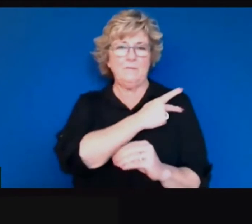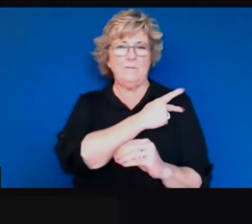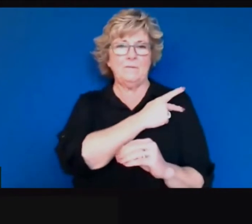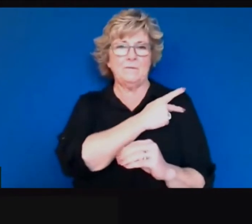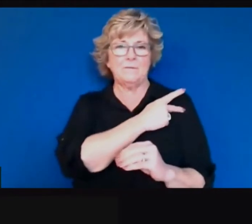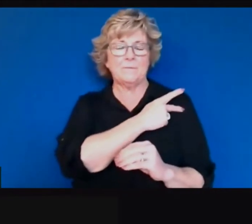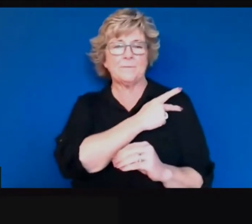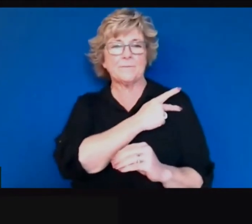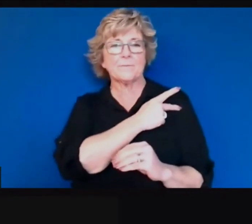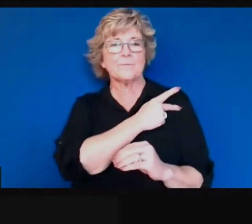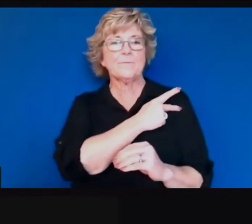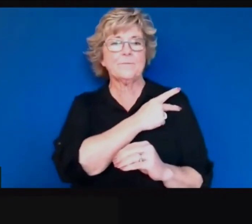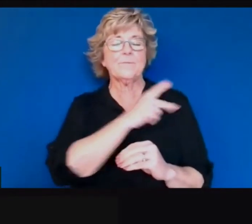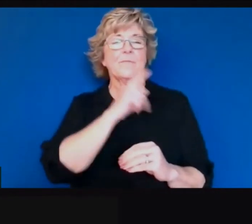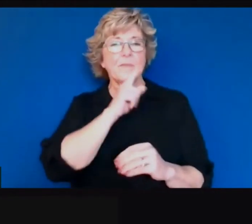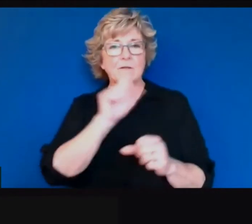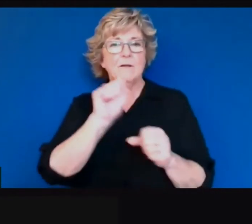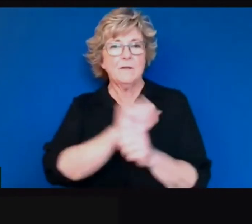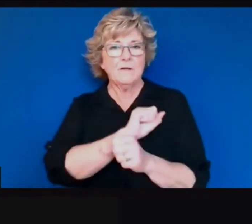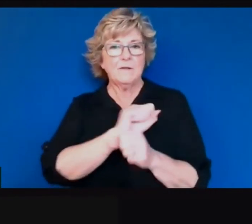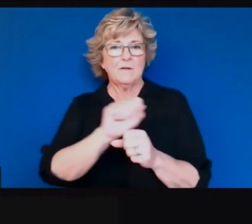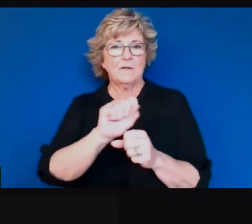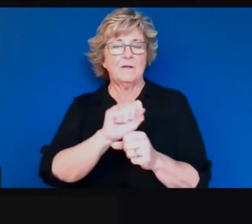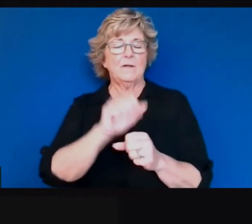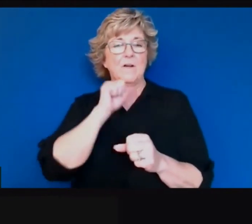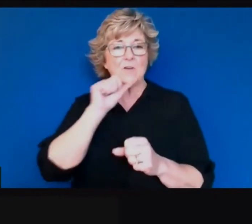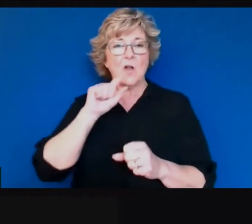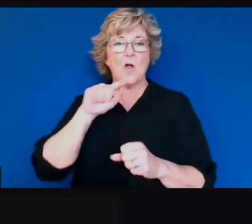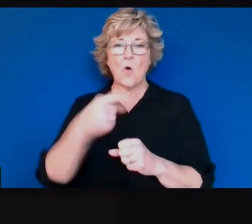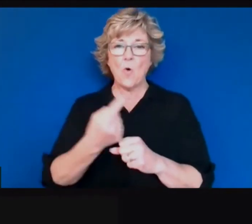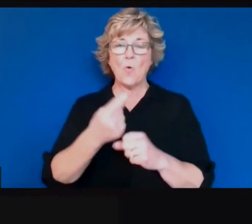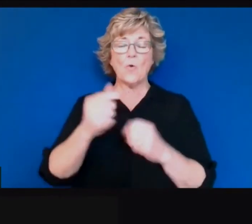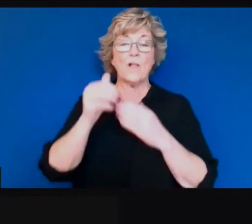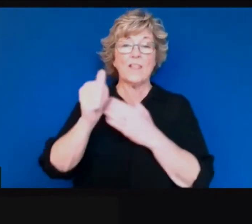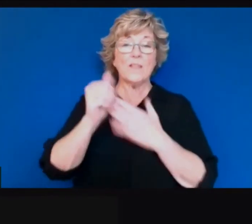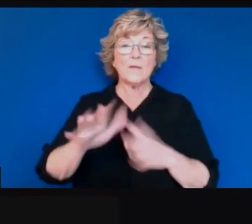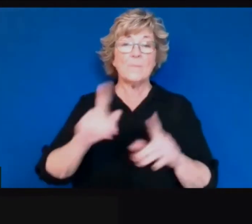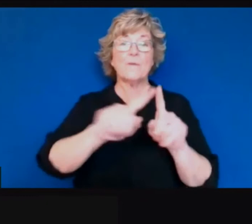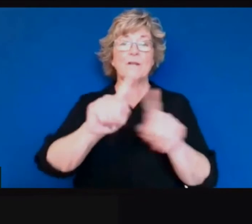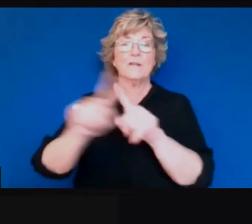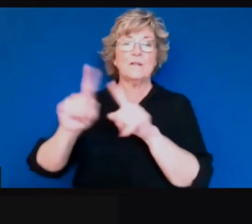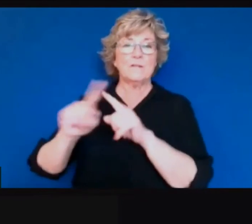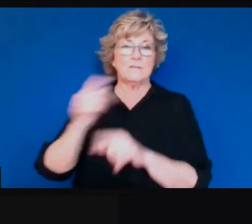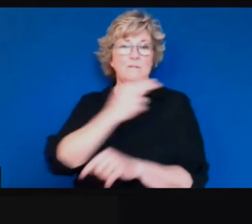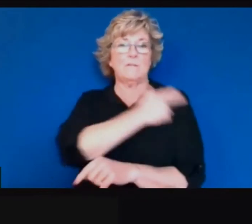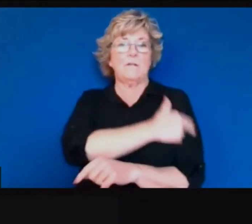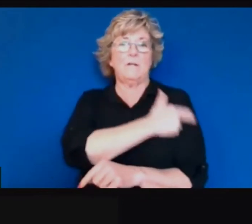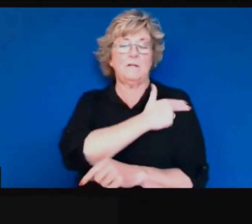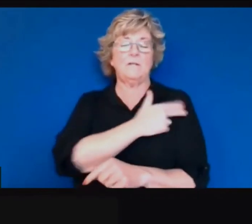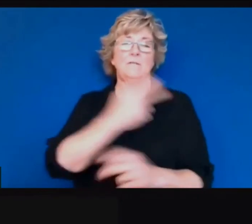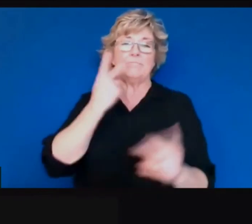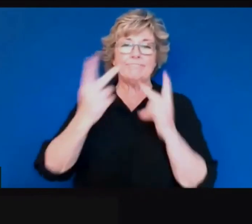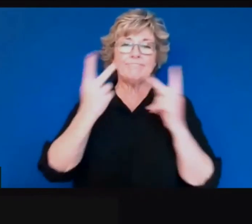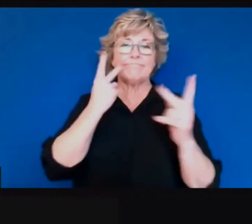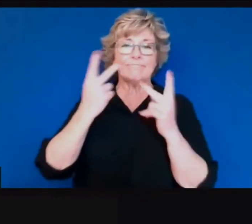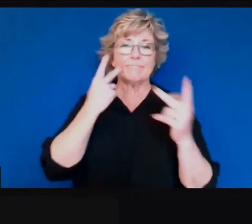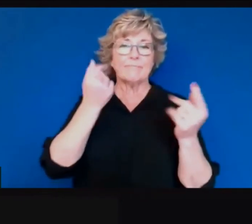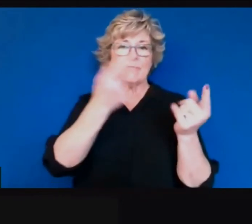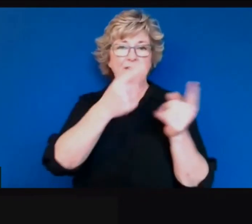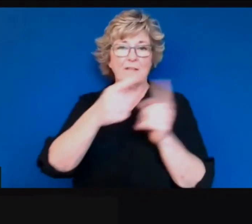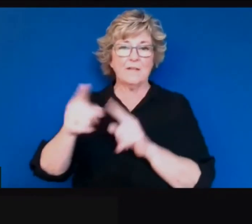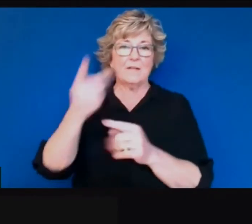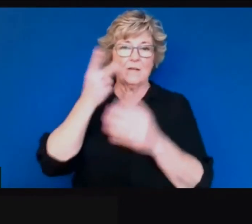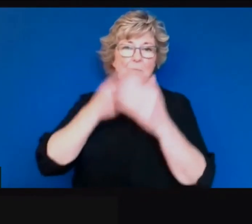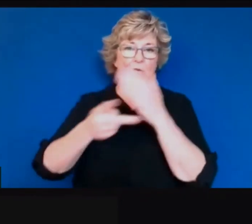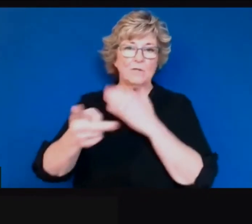of you, really working not just with our county leaders, but individual hospitals on what we see coming based on our